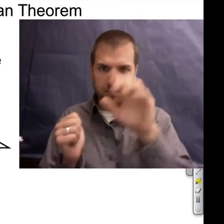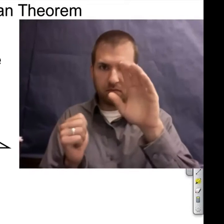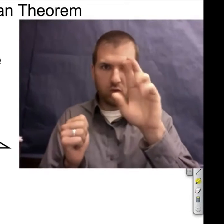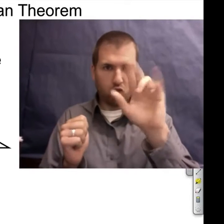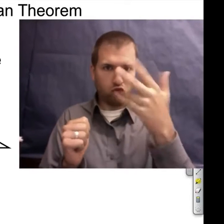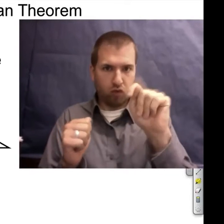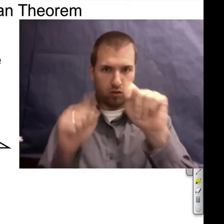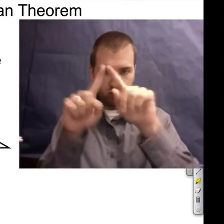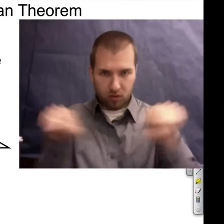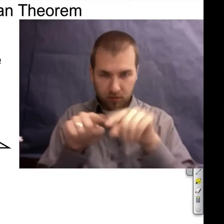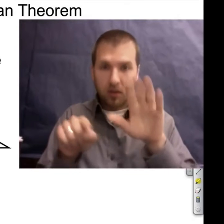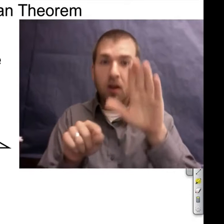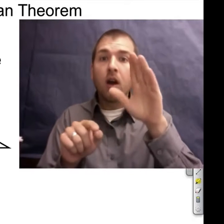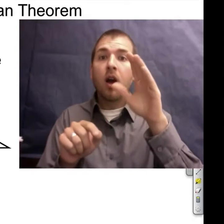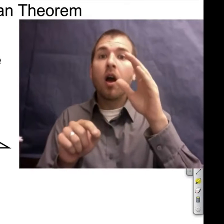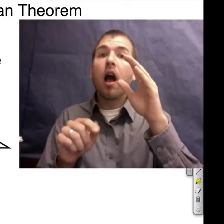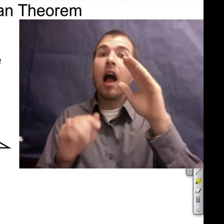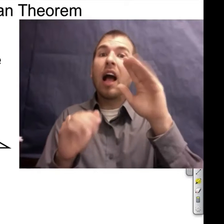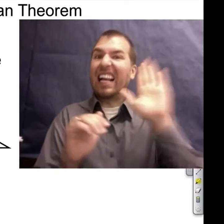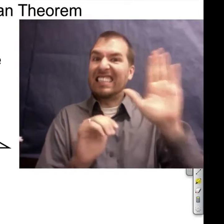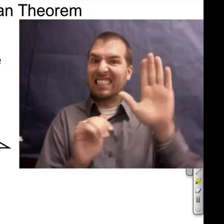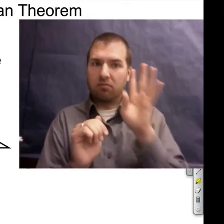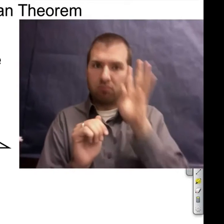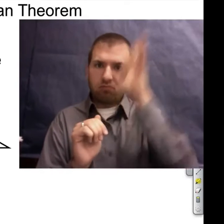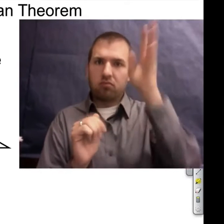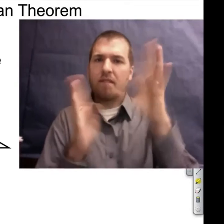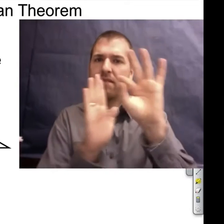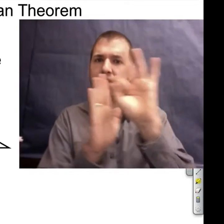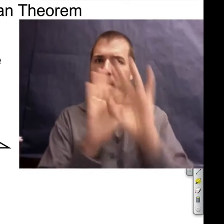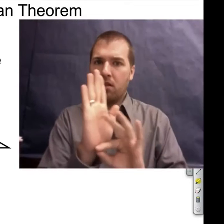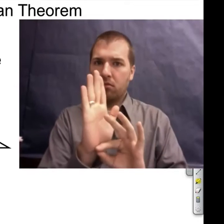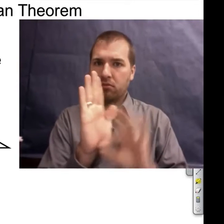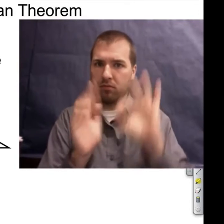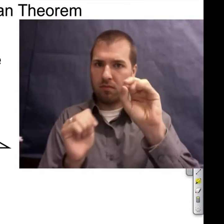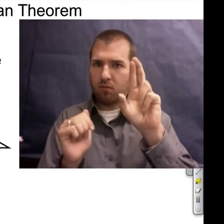when you use this theorem and apply it to the triangle, you